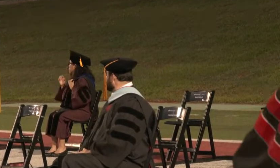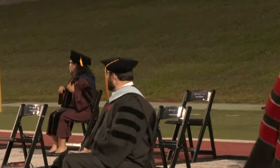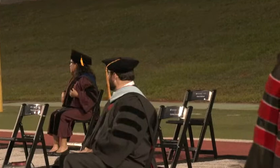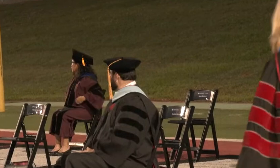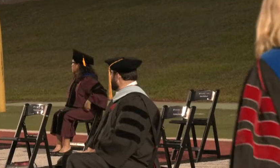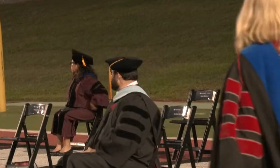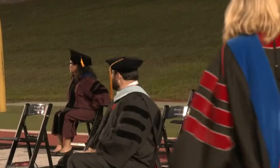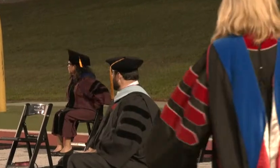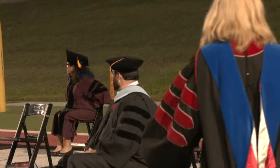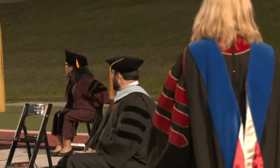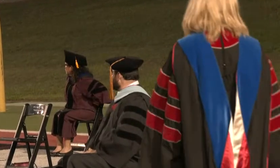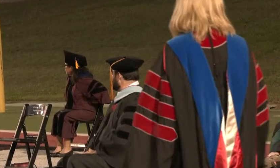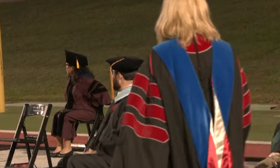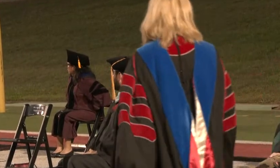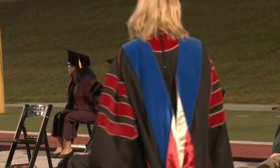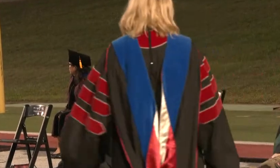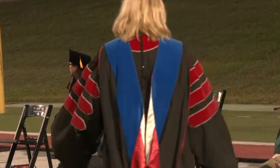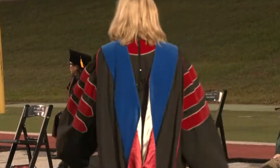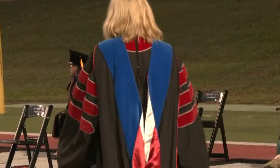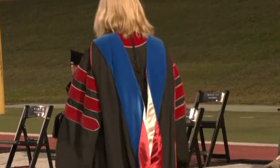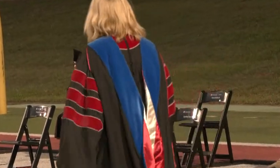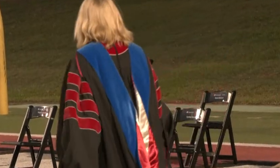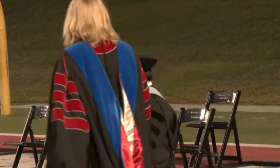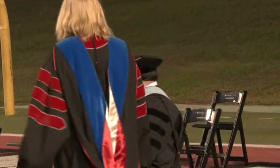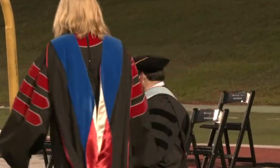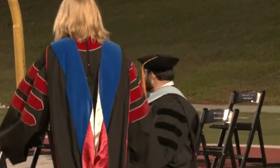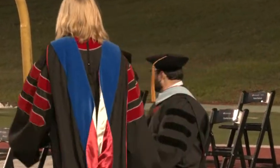Alumni? Yeah, alumni.